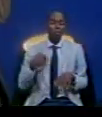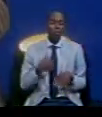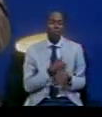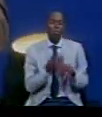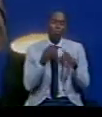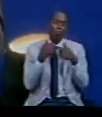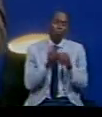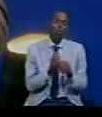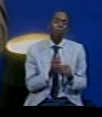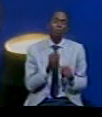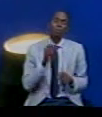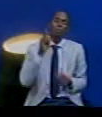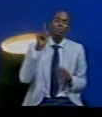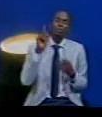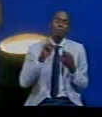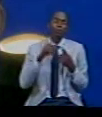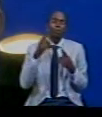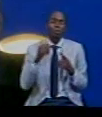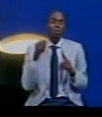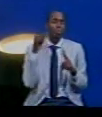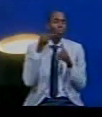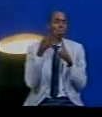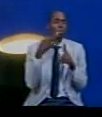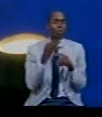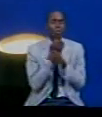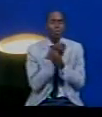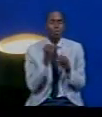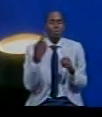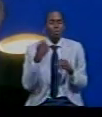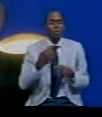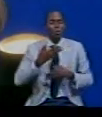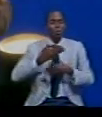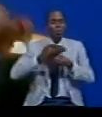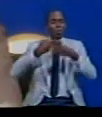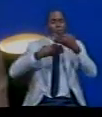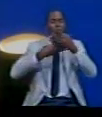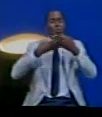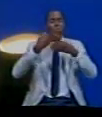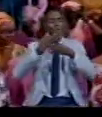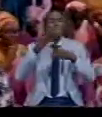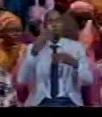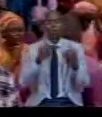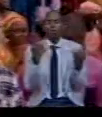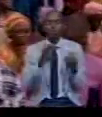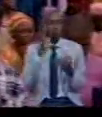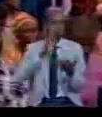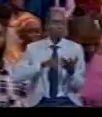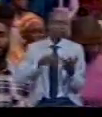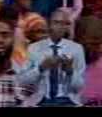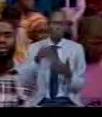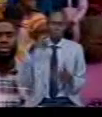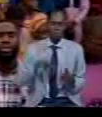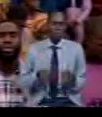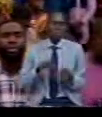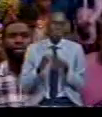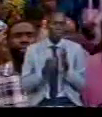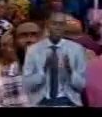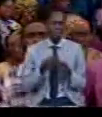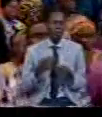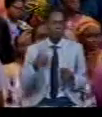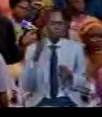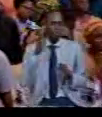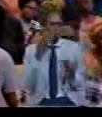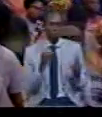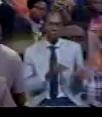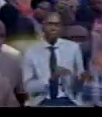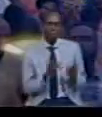the point of sanctification, the walls of Jericho, the walls of sin will fall down. And then we are now moved to Jordan.